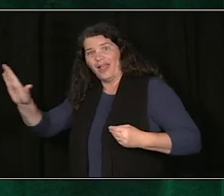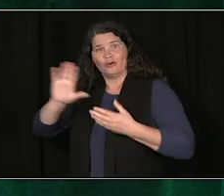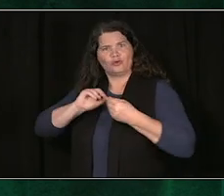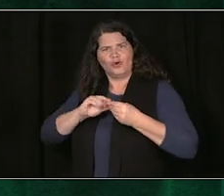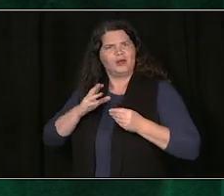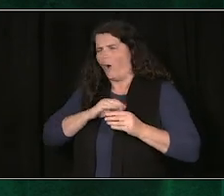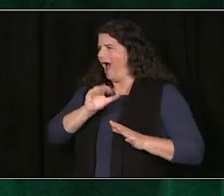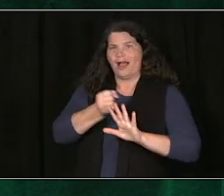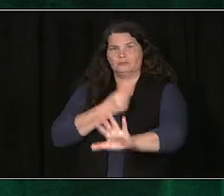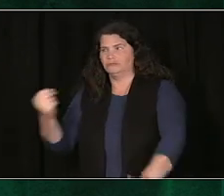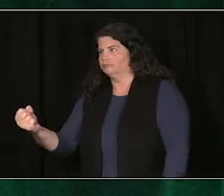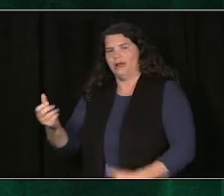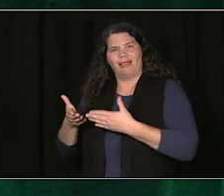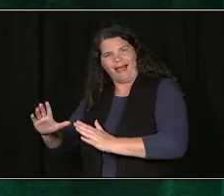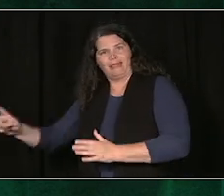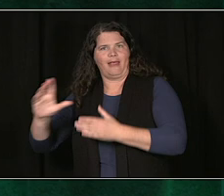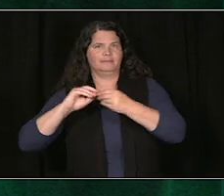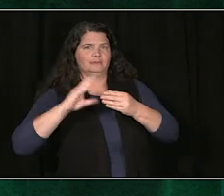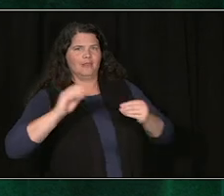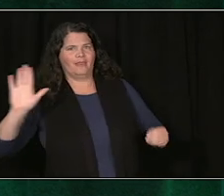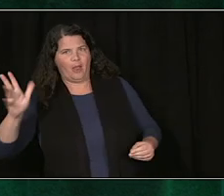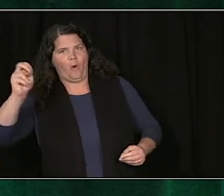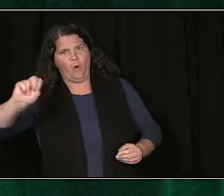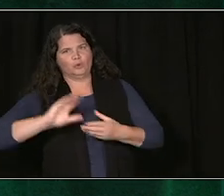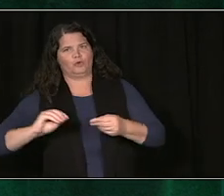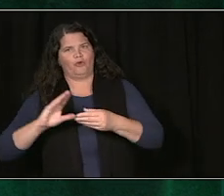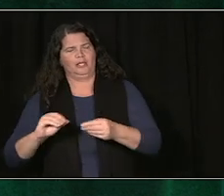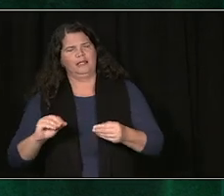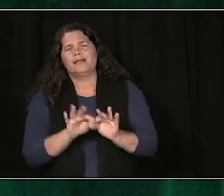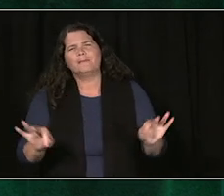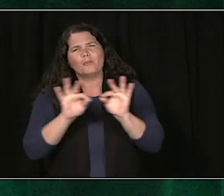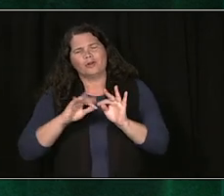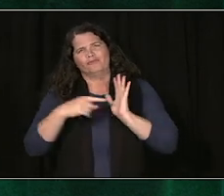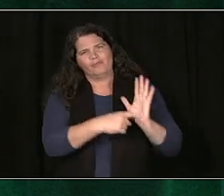think challenges are always going to arrive as we evolve as a country.